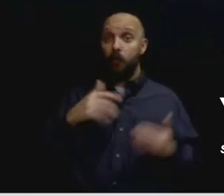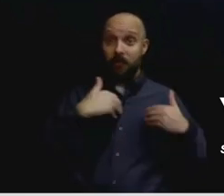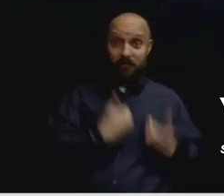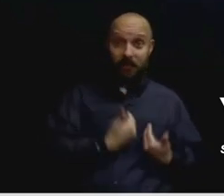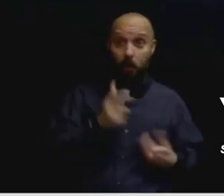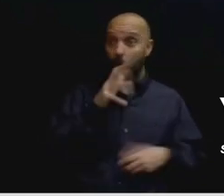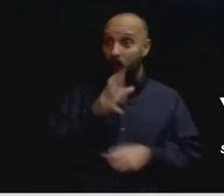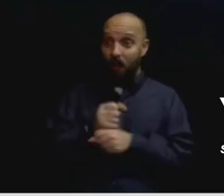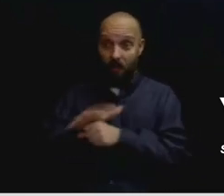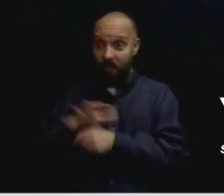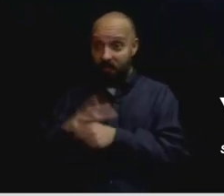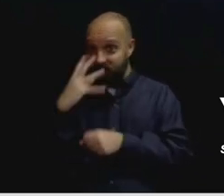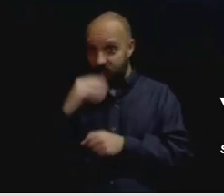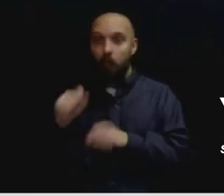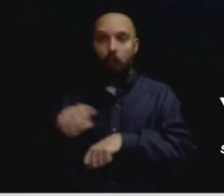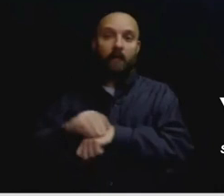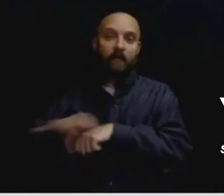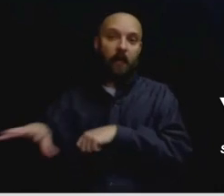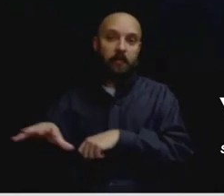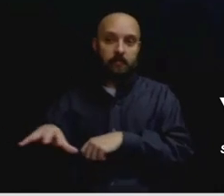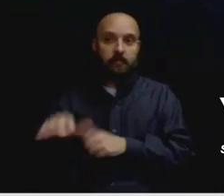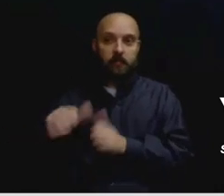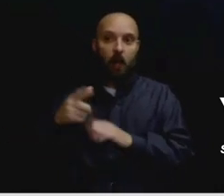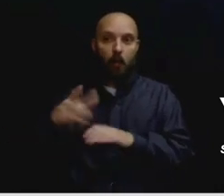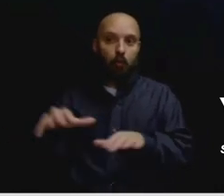enough sleep, that could affect how you do a task.